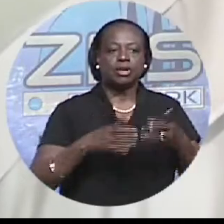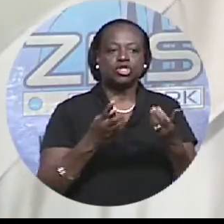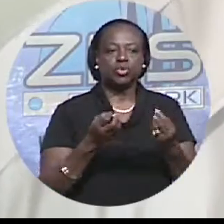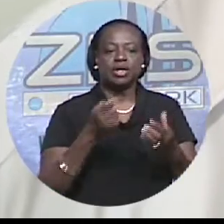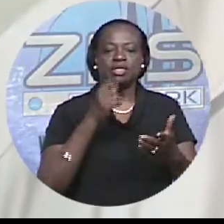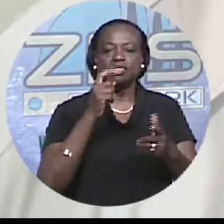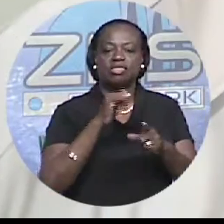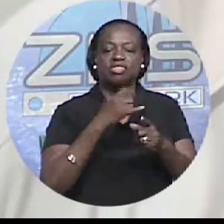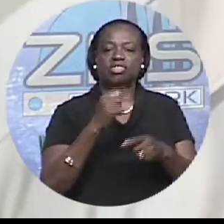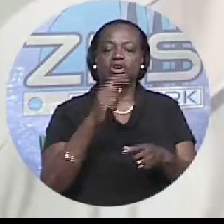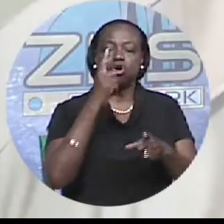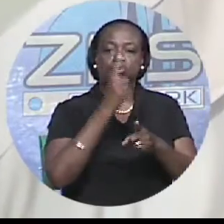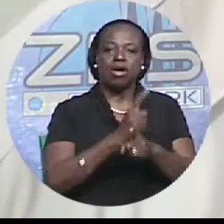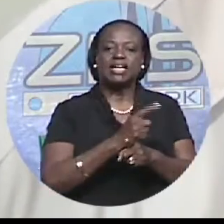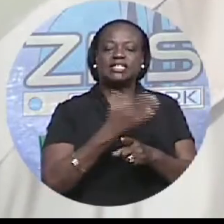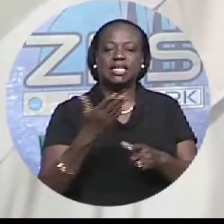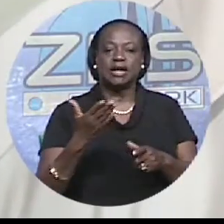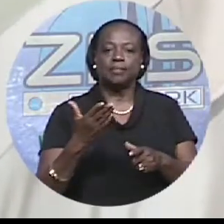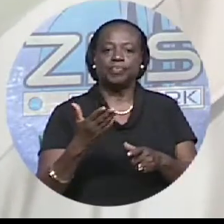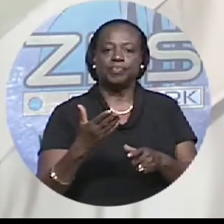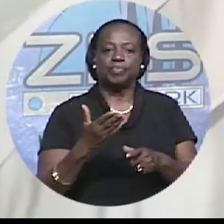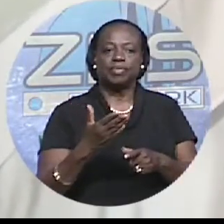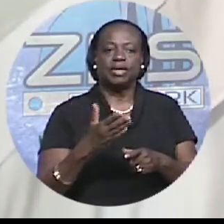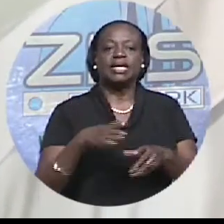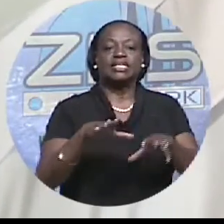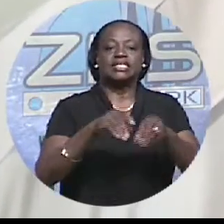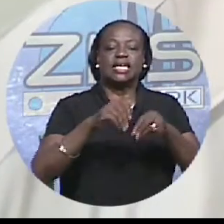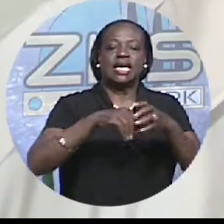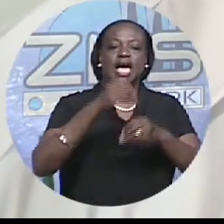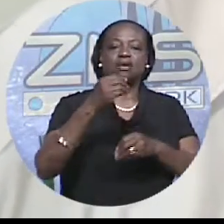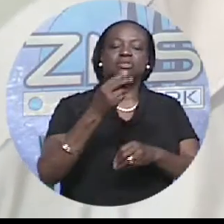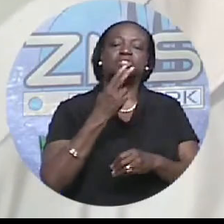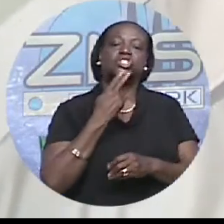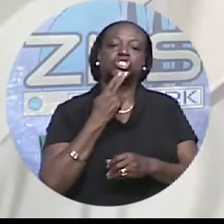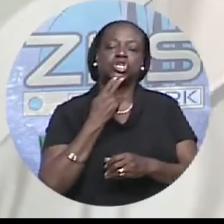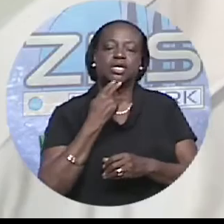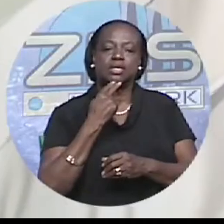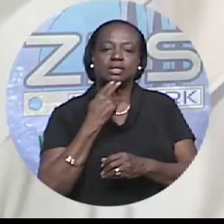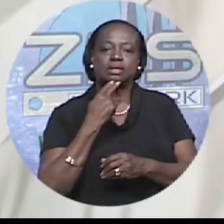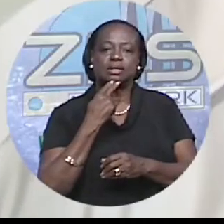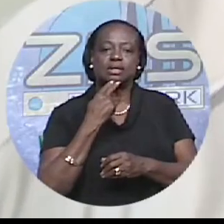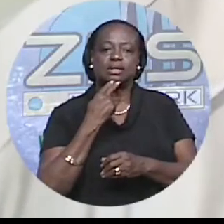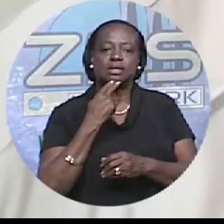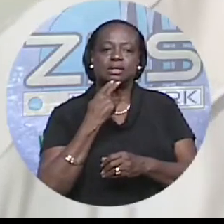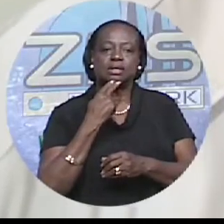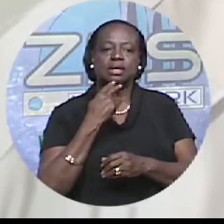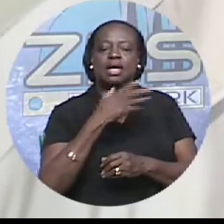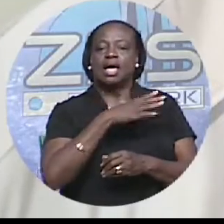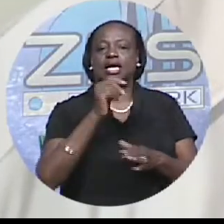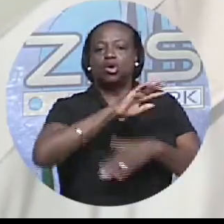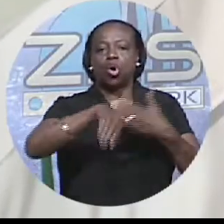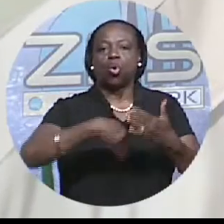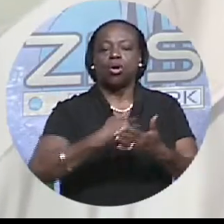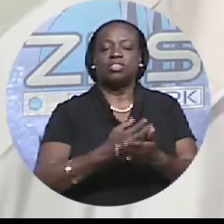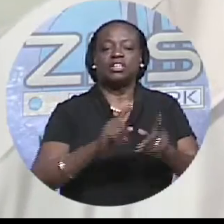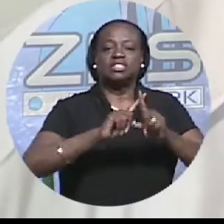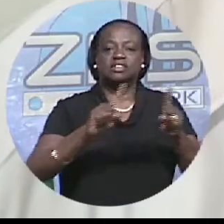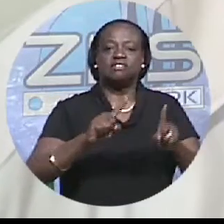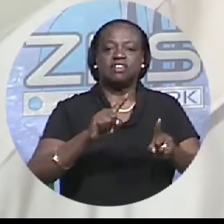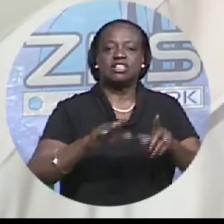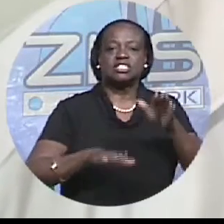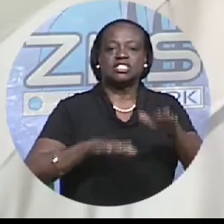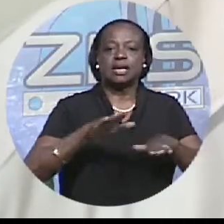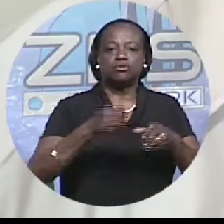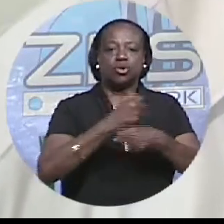sugar, from the excessive carbohydrates, if that's causing some of the water retention. I hope they're doing all of the different necessary steps